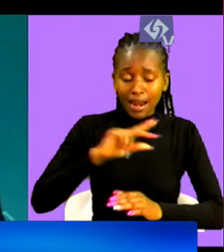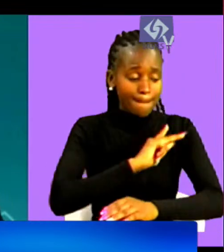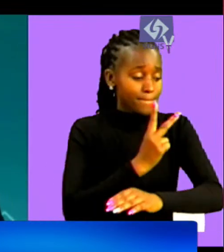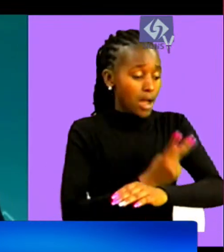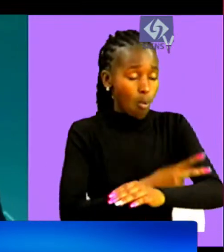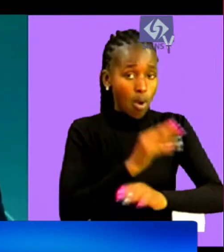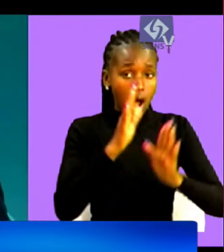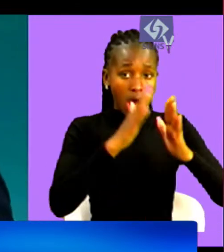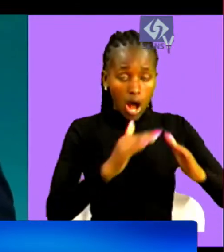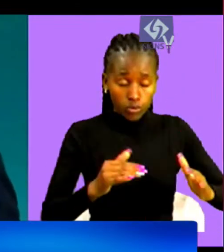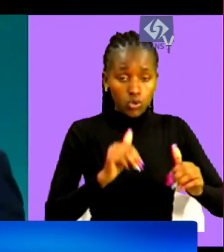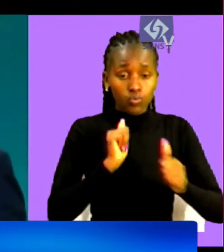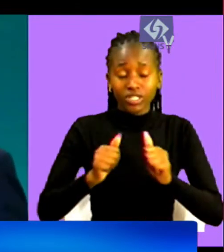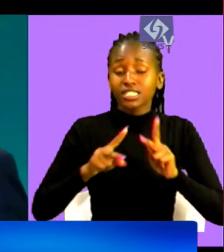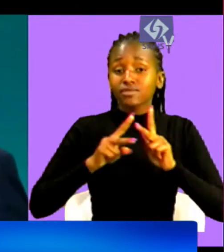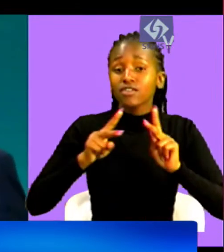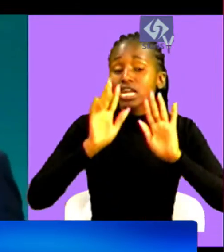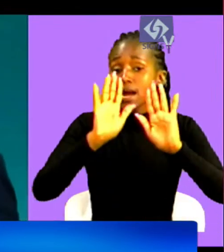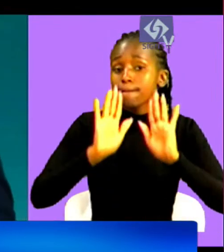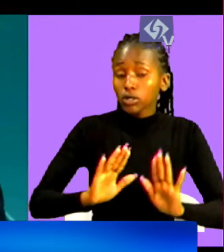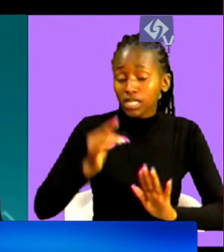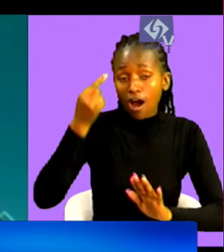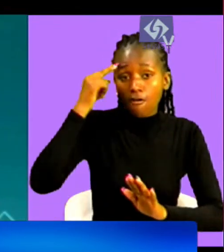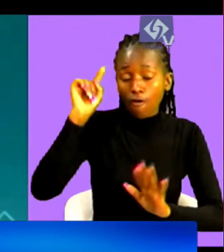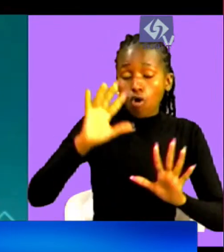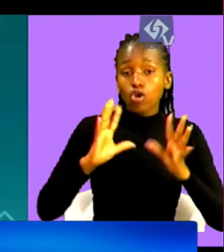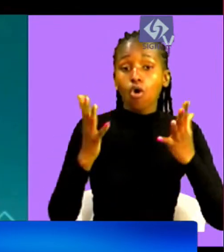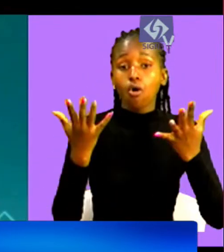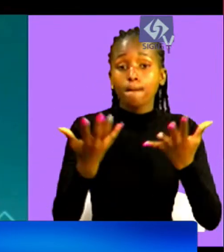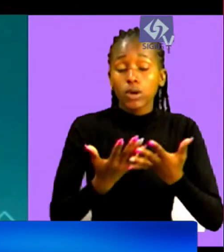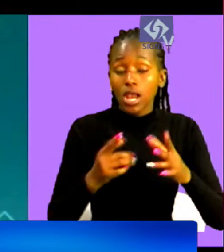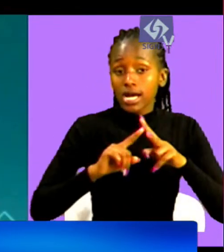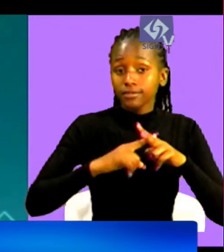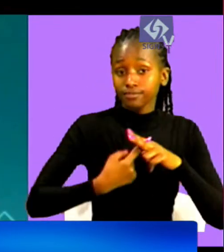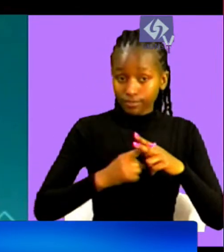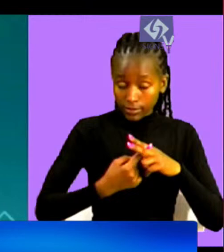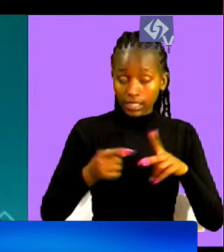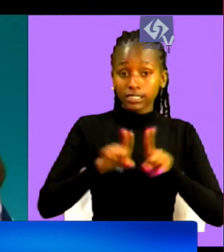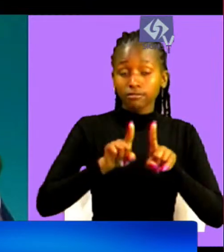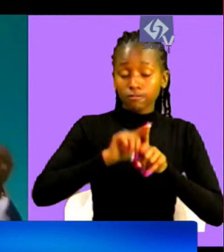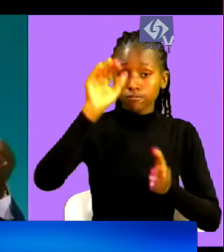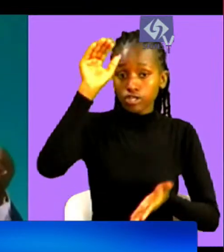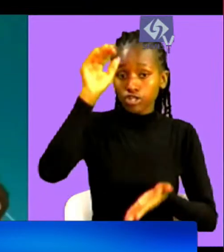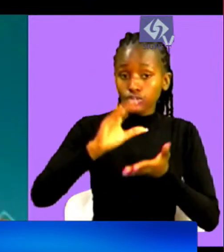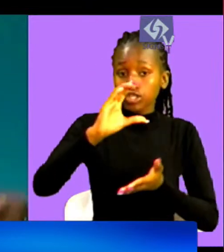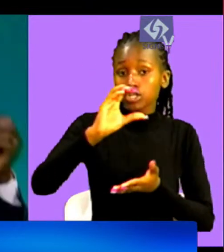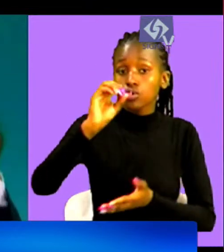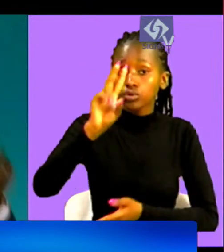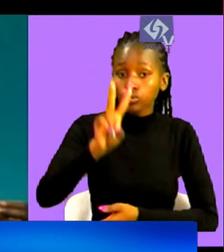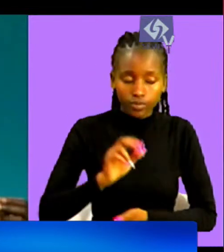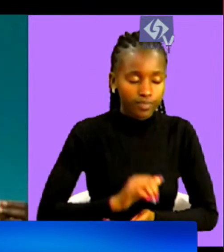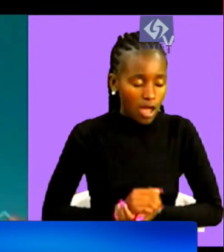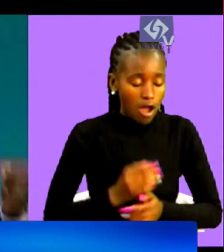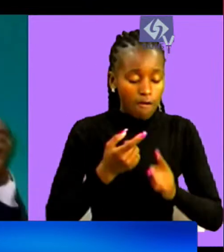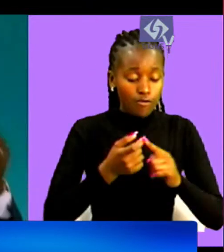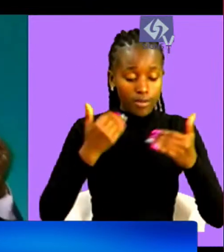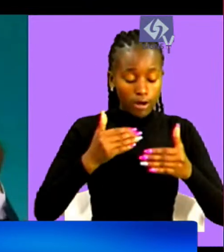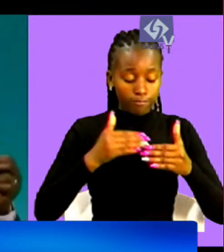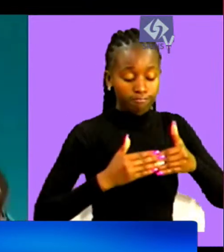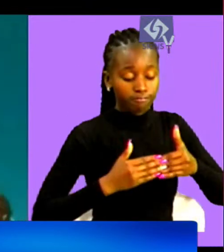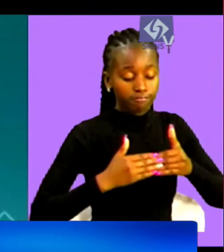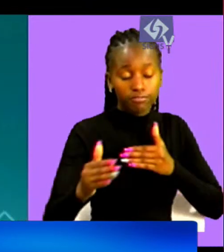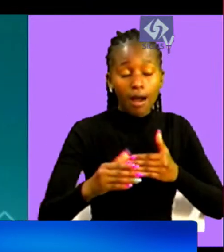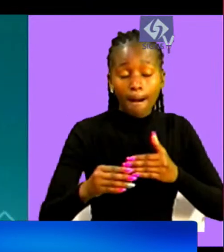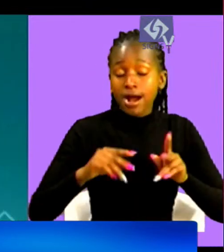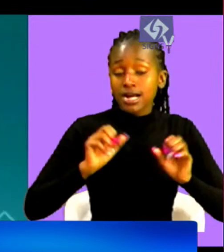is also vital for global industrialization, decarbonization. Going forward, clear,